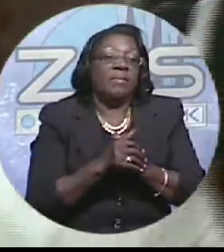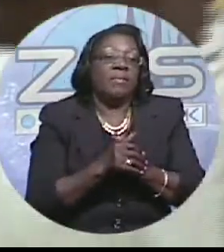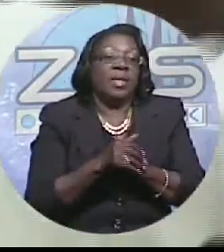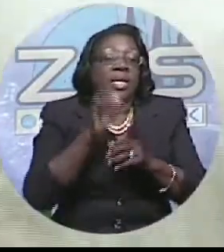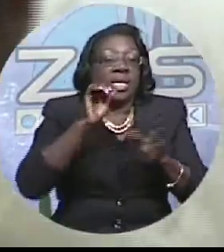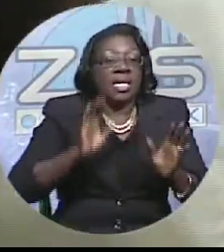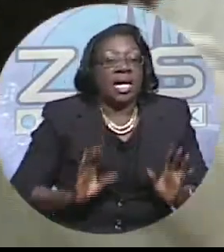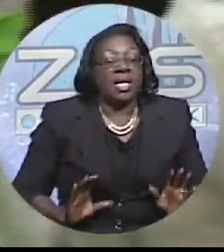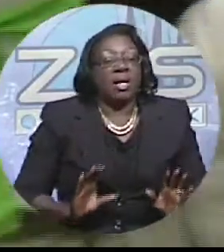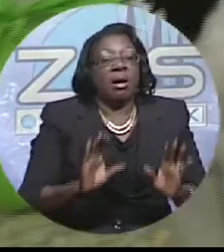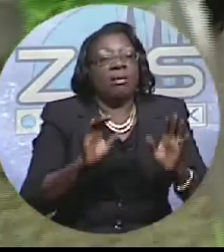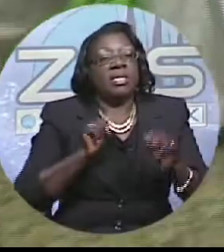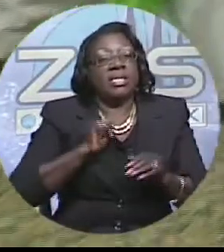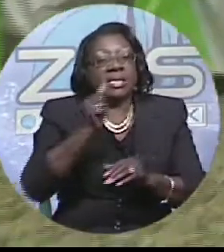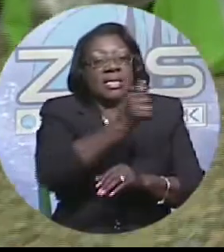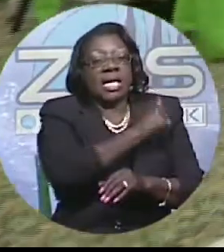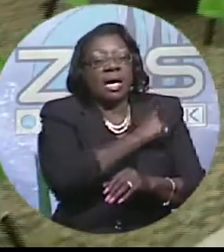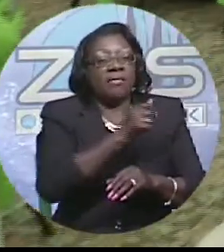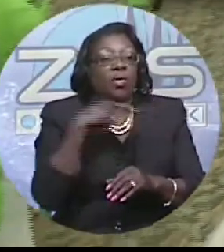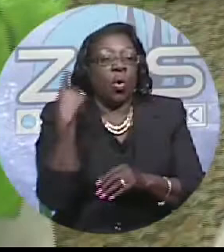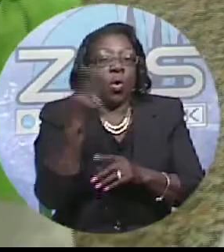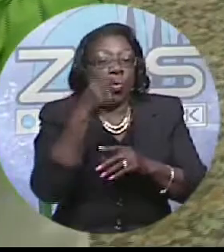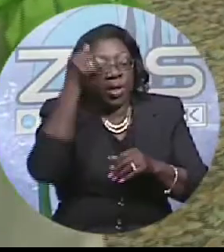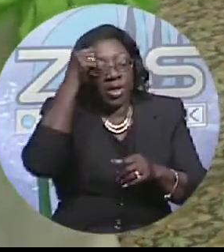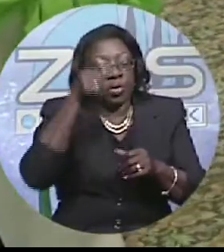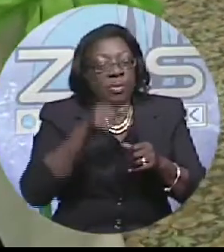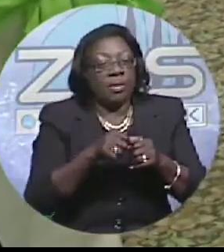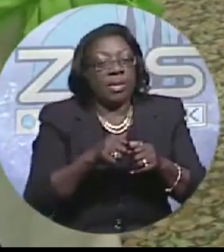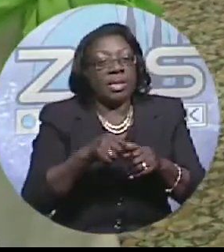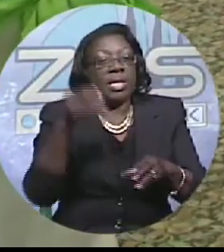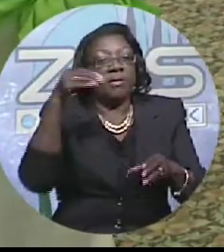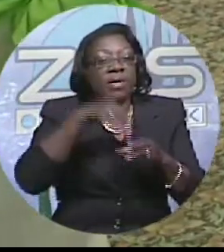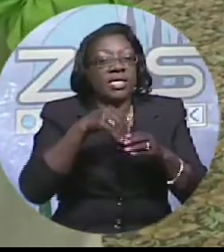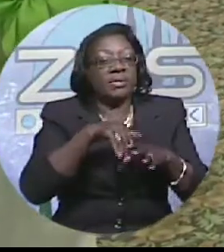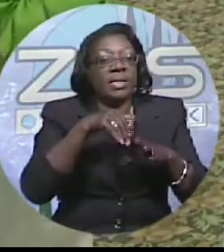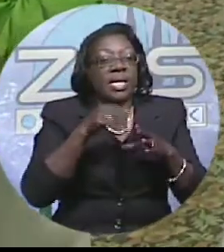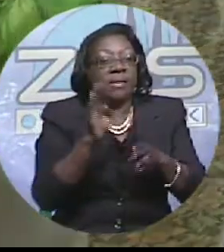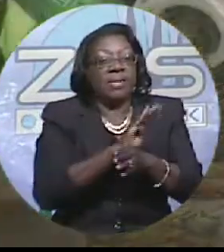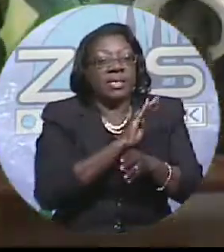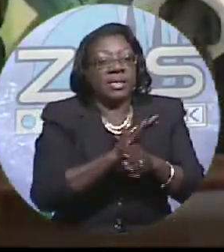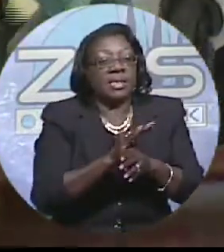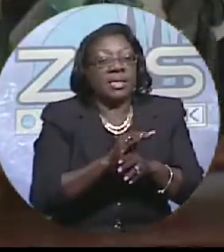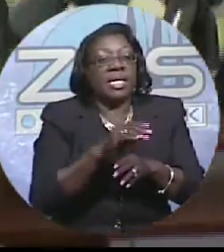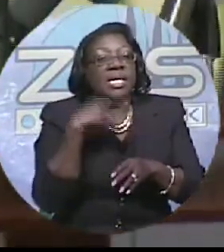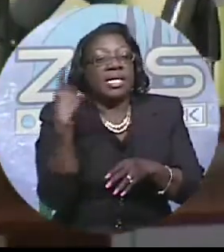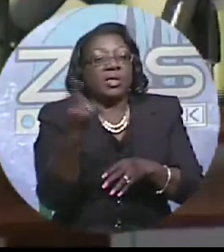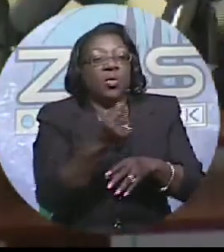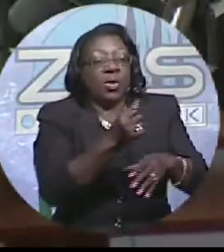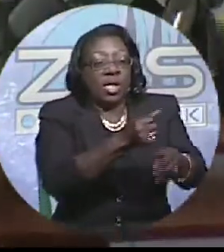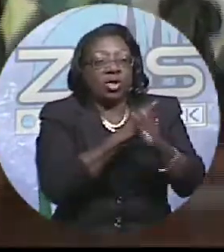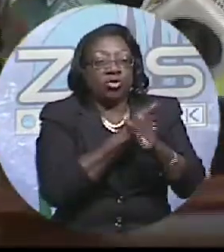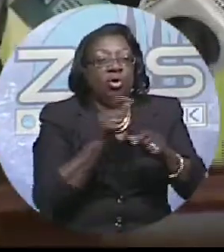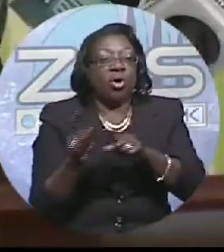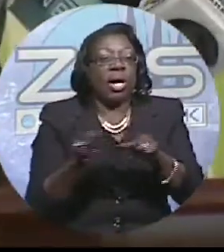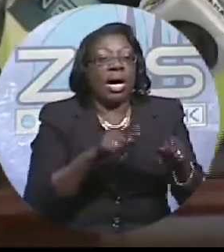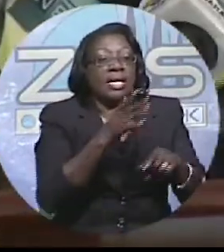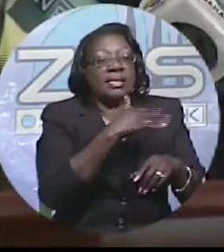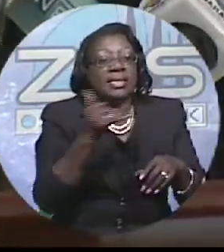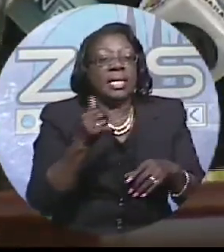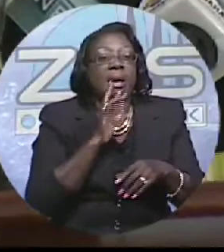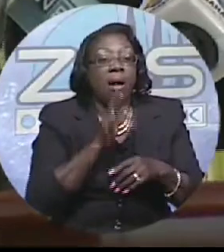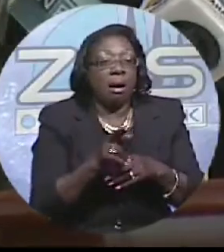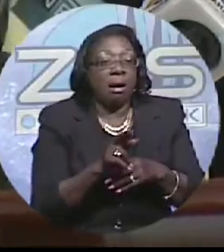He encouraged his staff to always be cognizant that the investment in business is only as strong as they are. Whatever position you